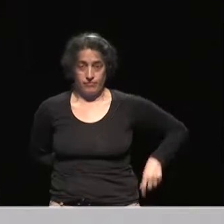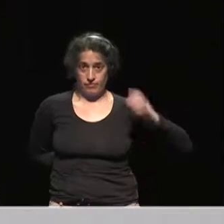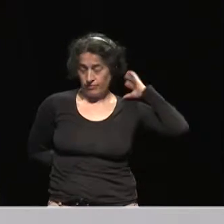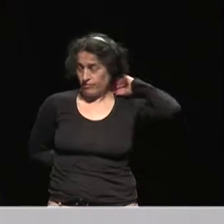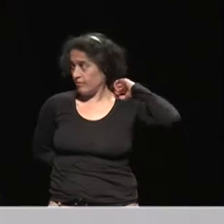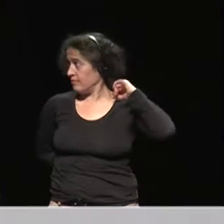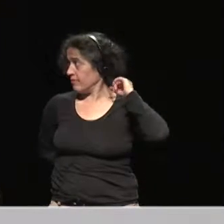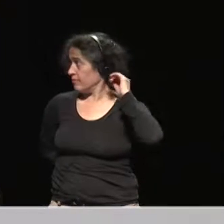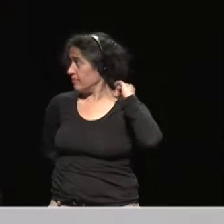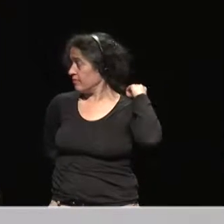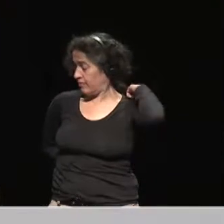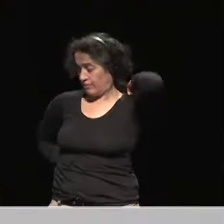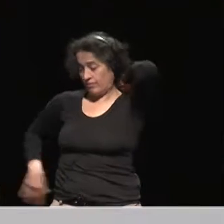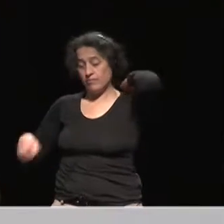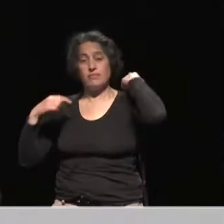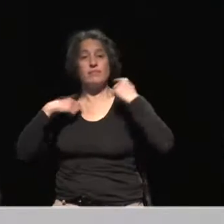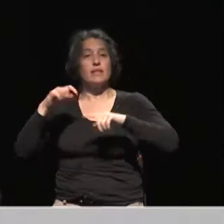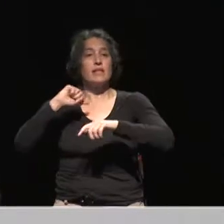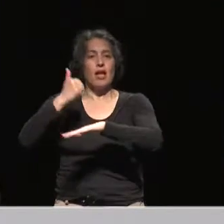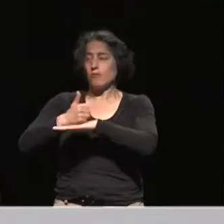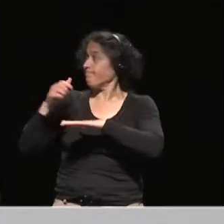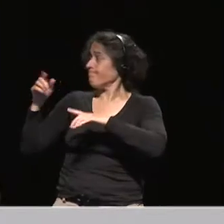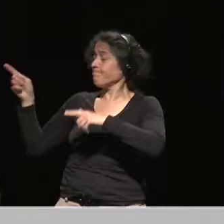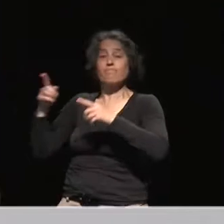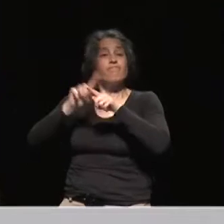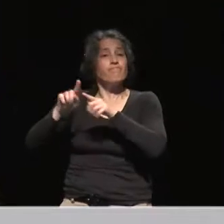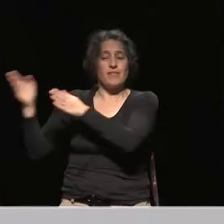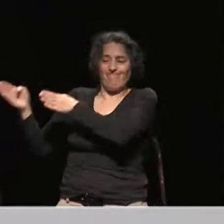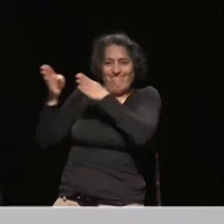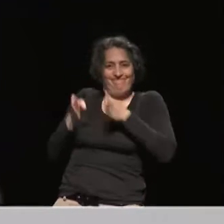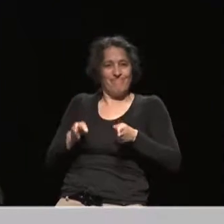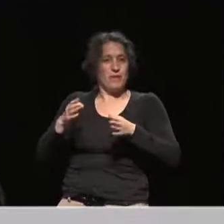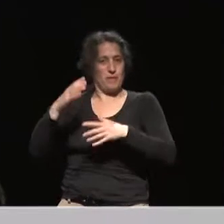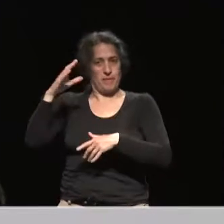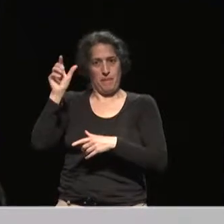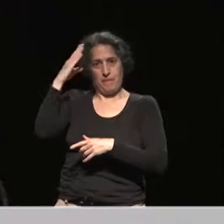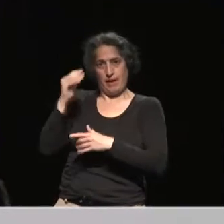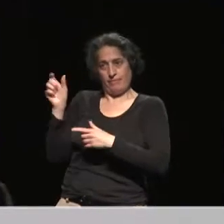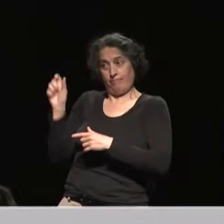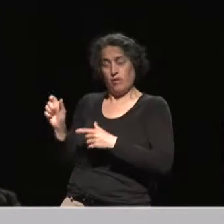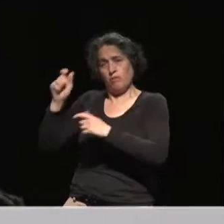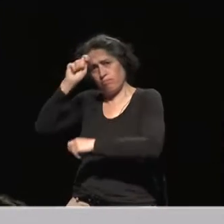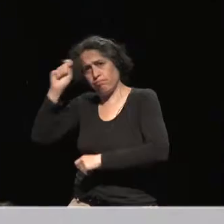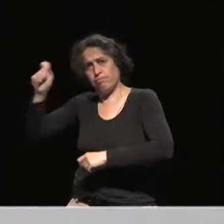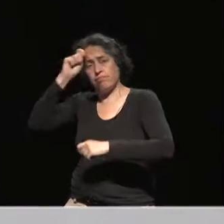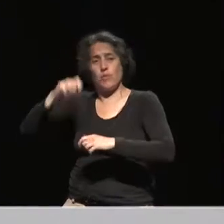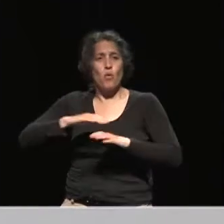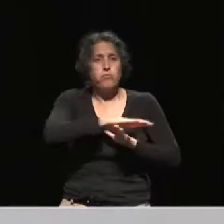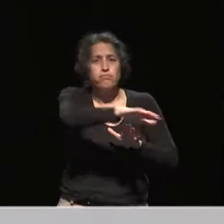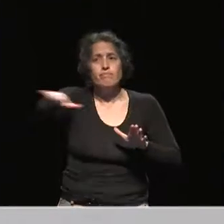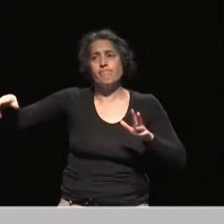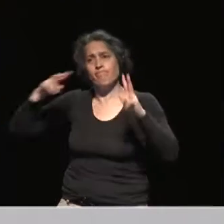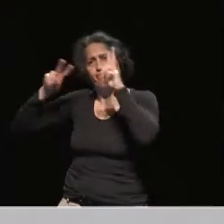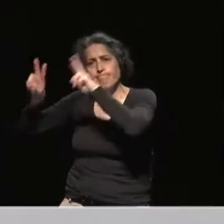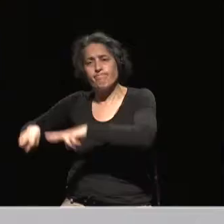the established voice in the Development Committee. He is a member there that is respected across the board, from the